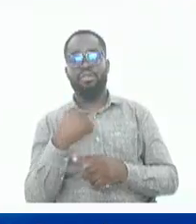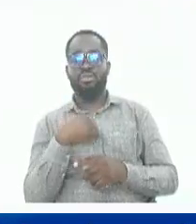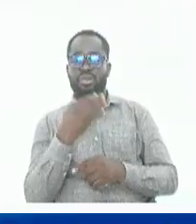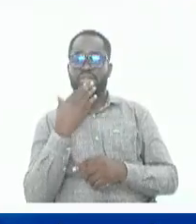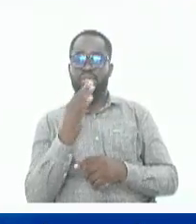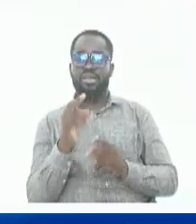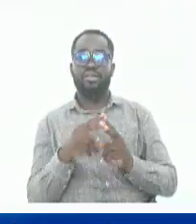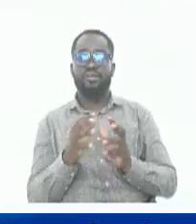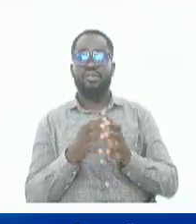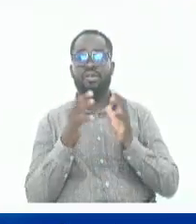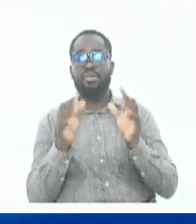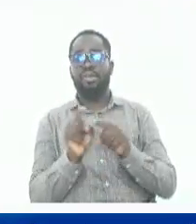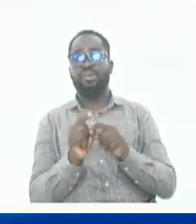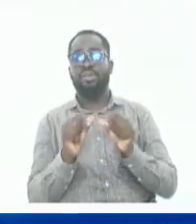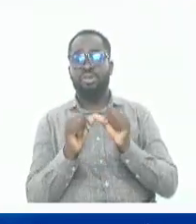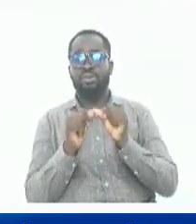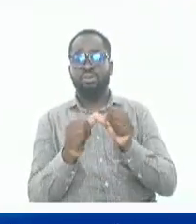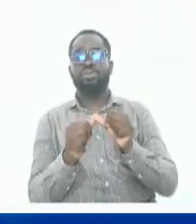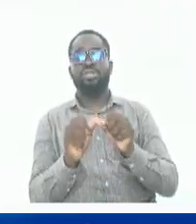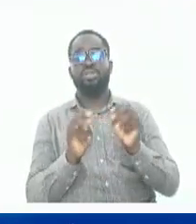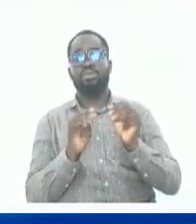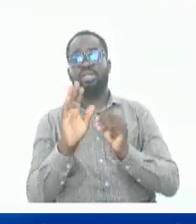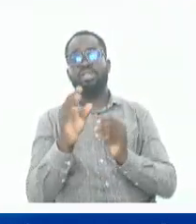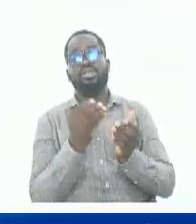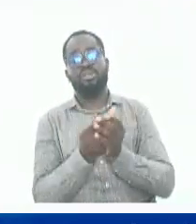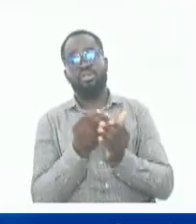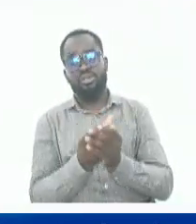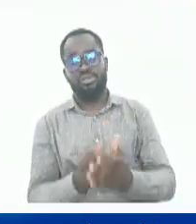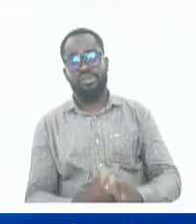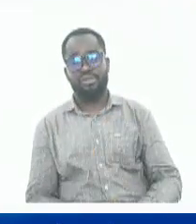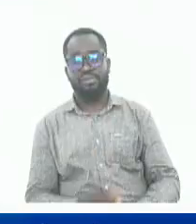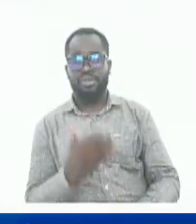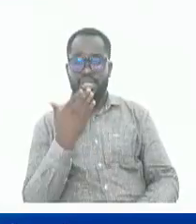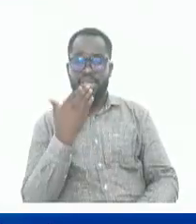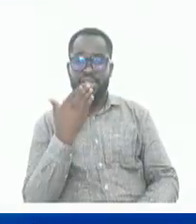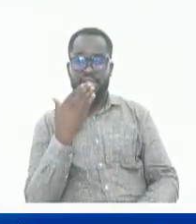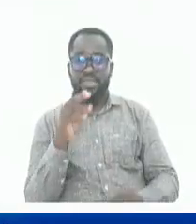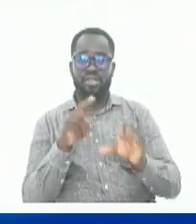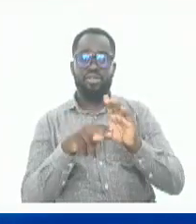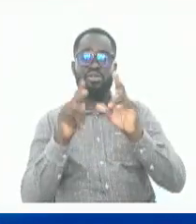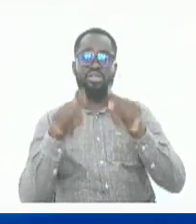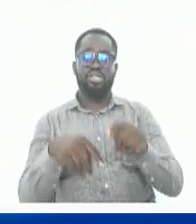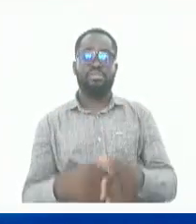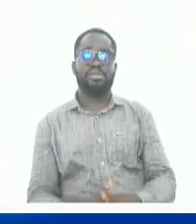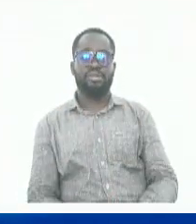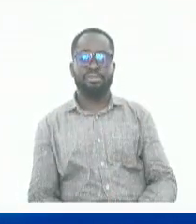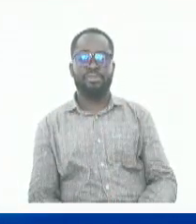thank you very much as we continue to manage your funds. Thank you, Mr. Chair.